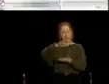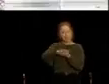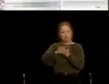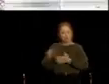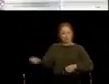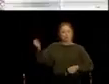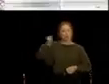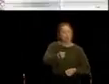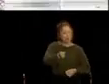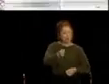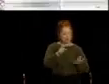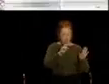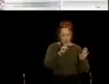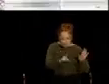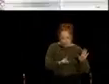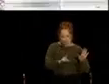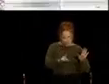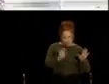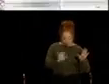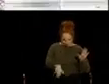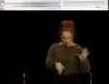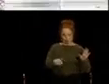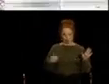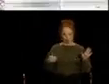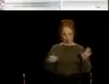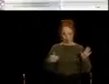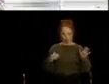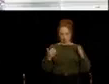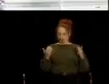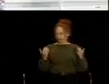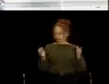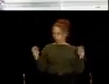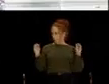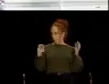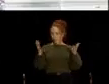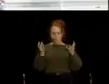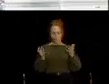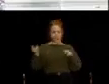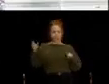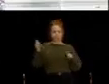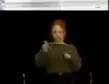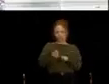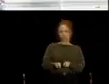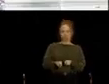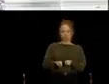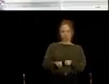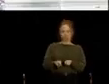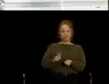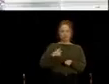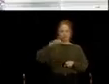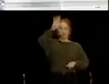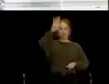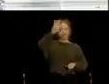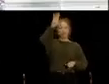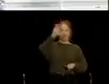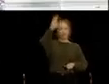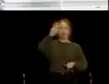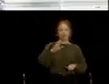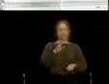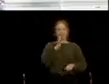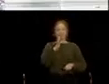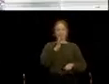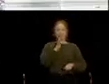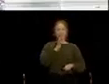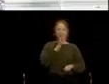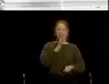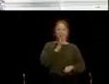But really what it did was made me the person that nobody wanted to sit next to because I couldn't stop talking. And